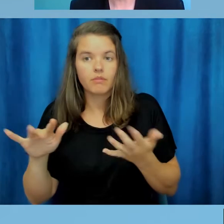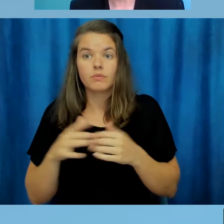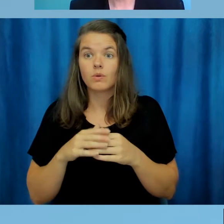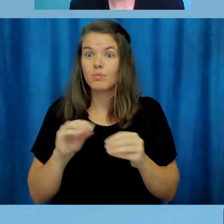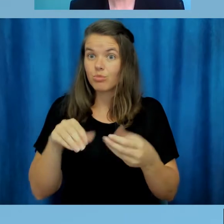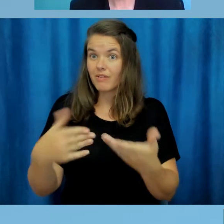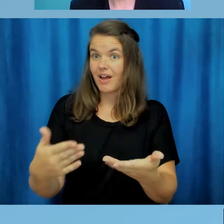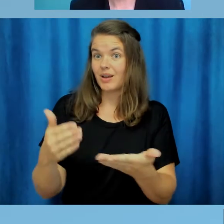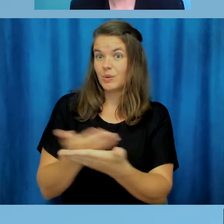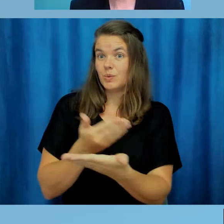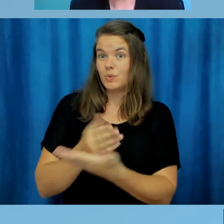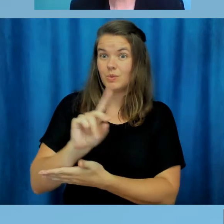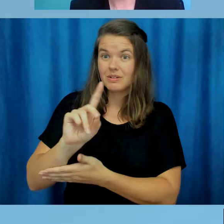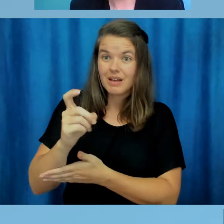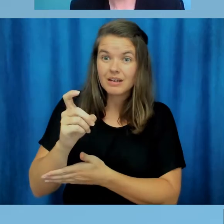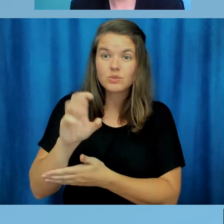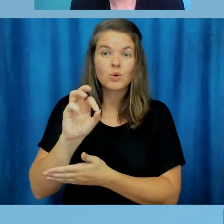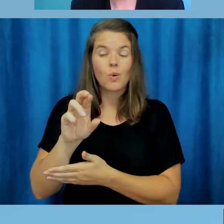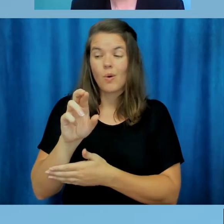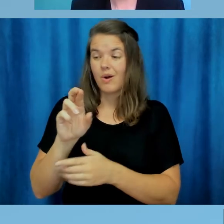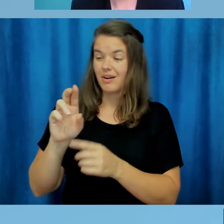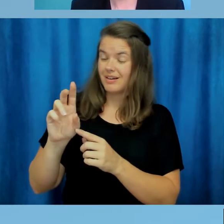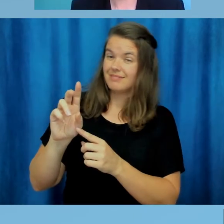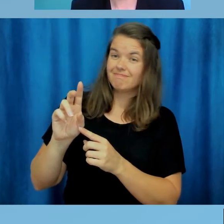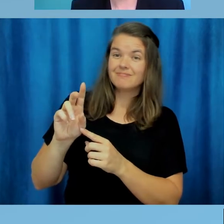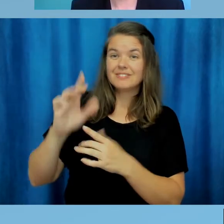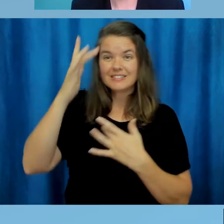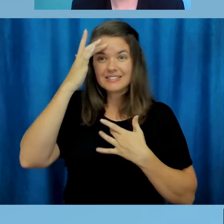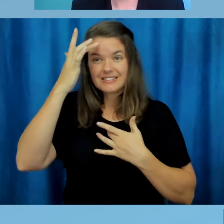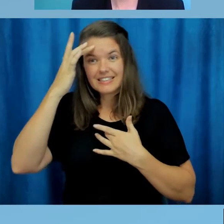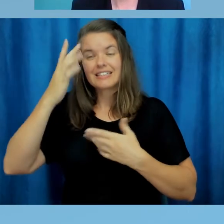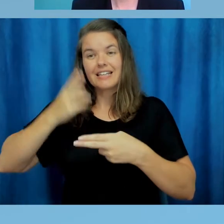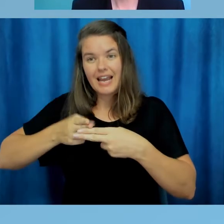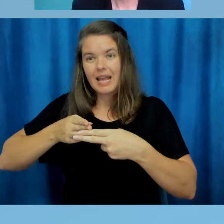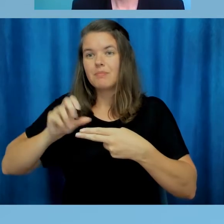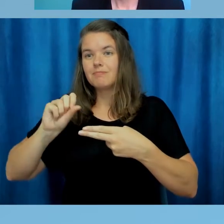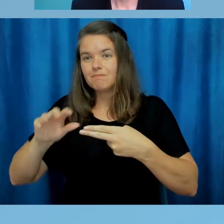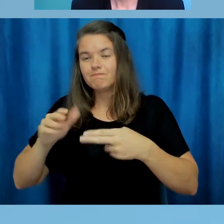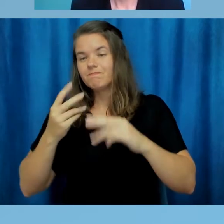providing a diagnosis, a prognosis, or a recommendation for treatment,